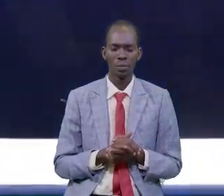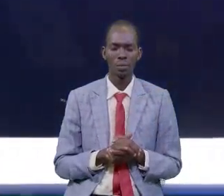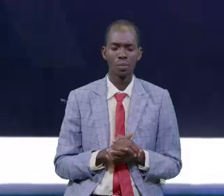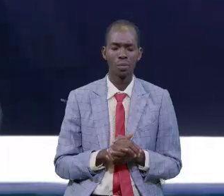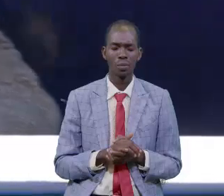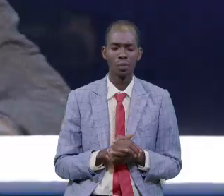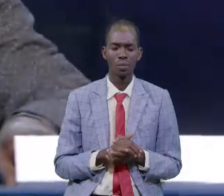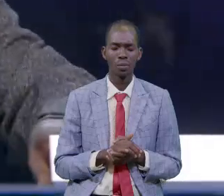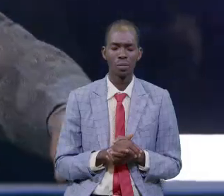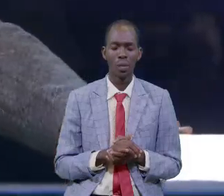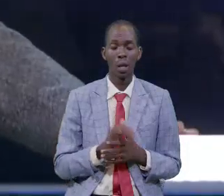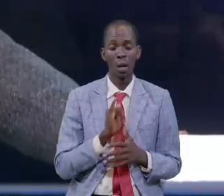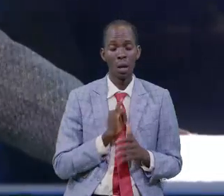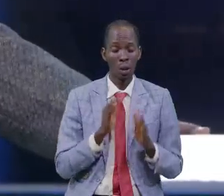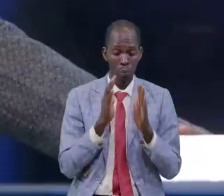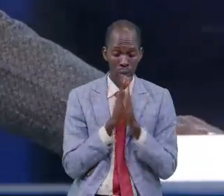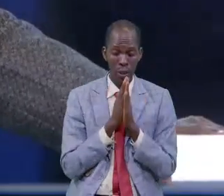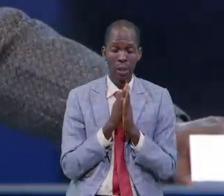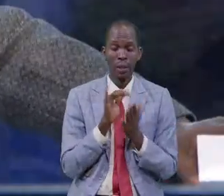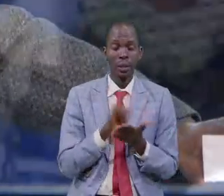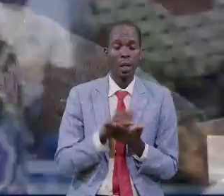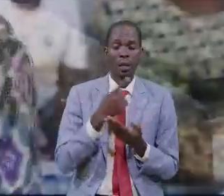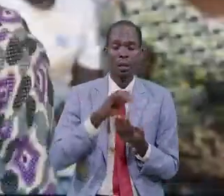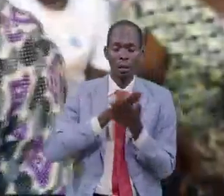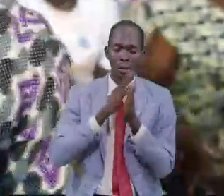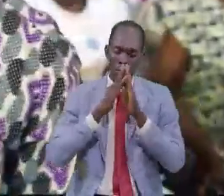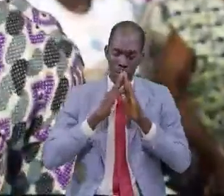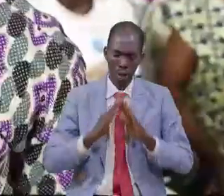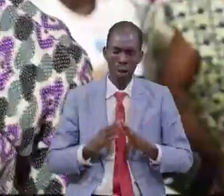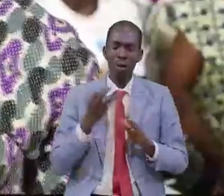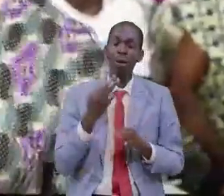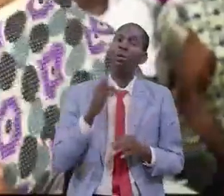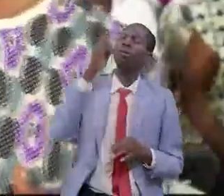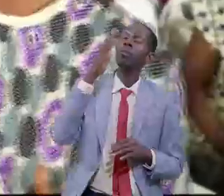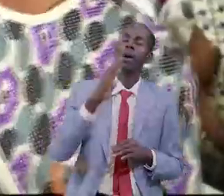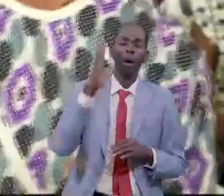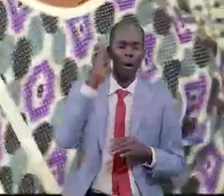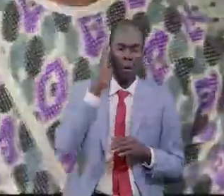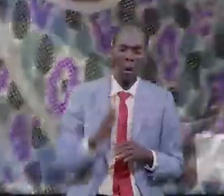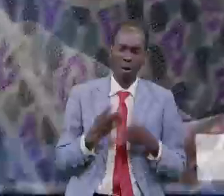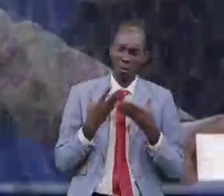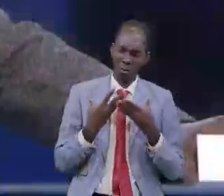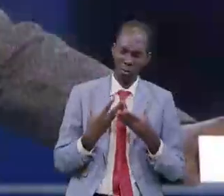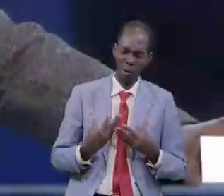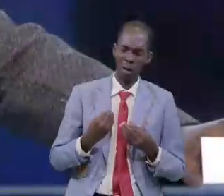I pray the peace of God will settle down in every heart.